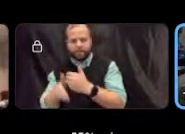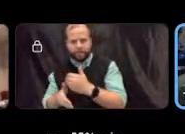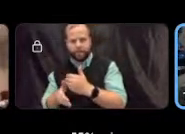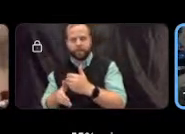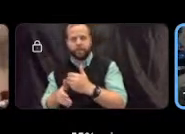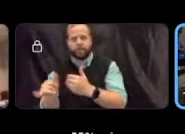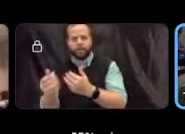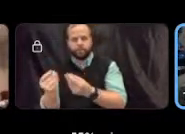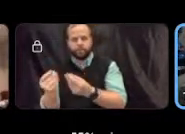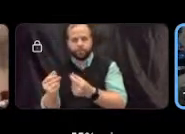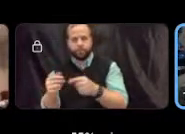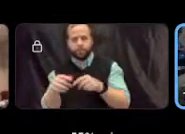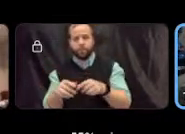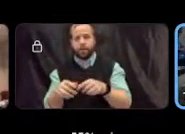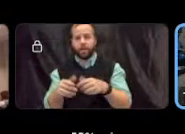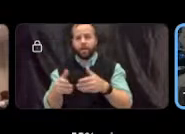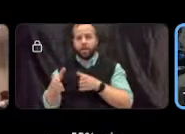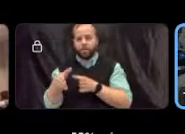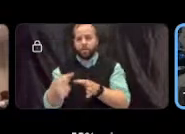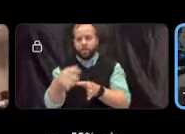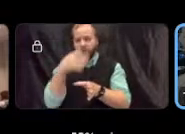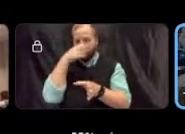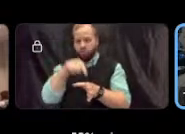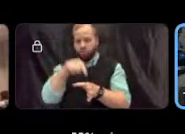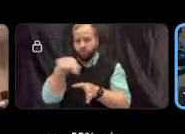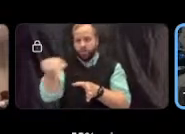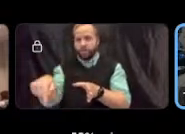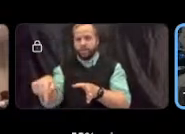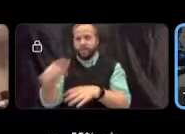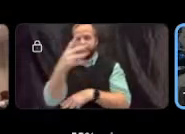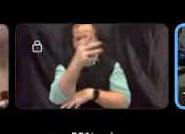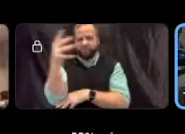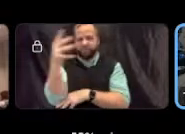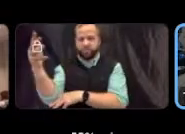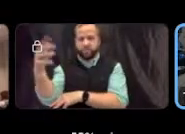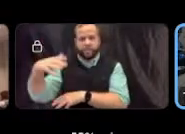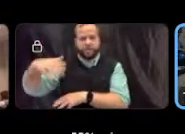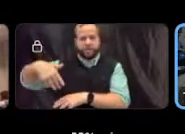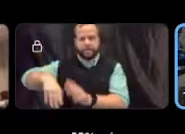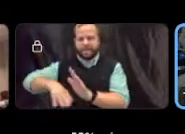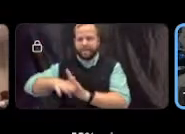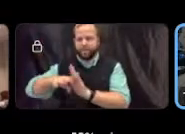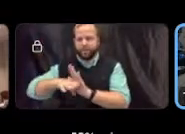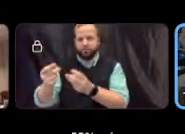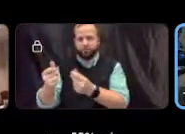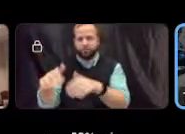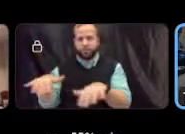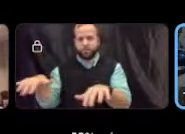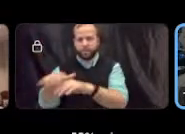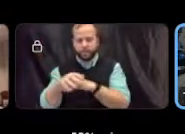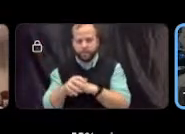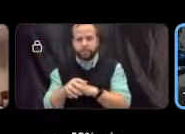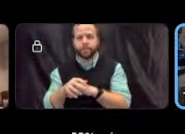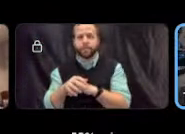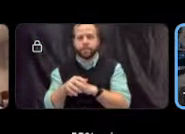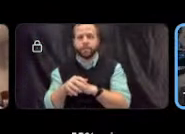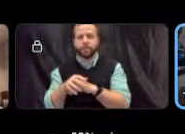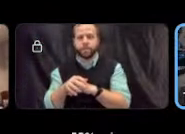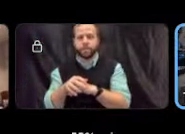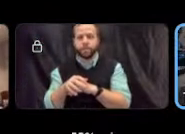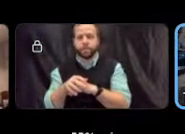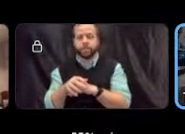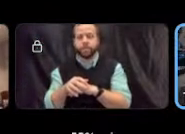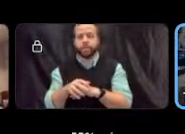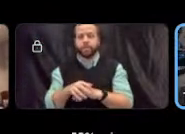property. Across the street is heavily wooded, undeveloped tract of property. The